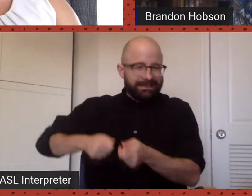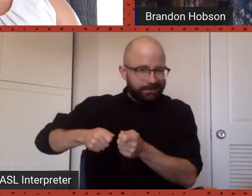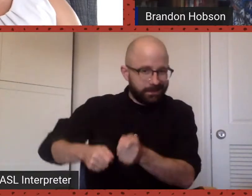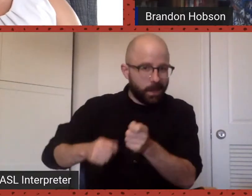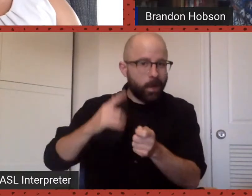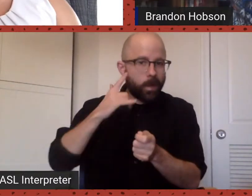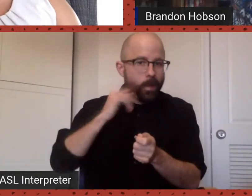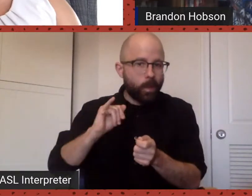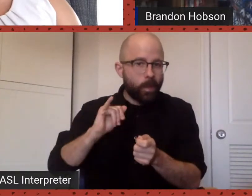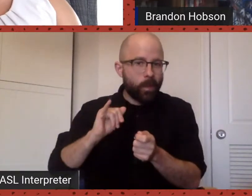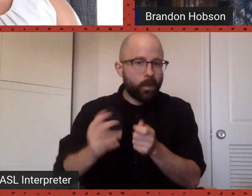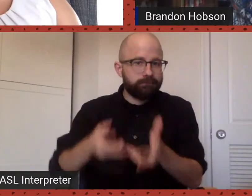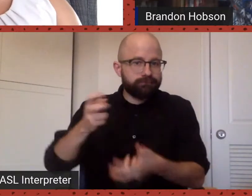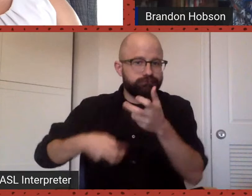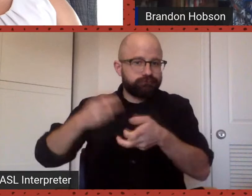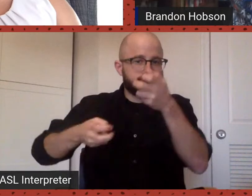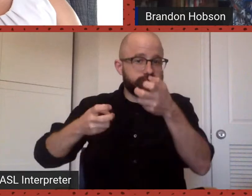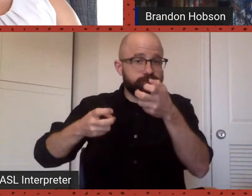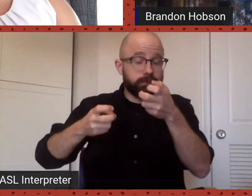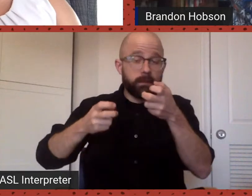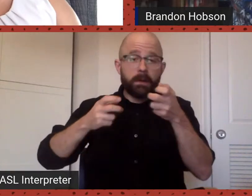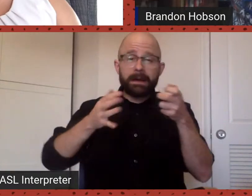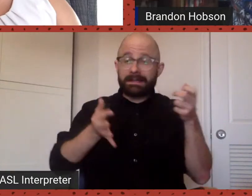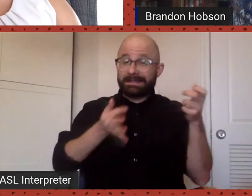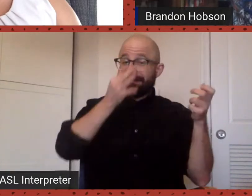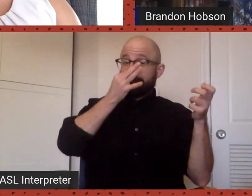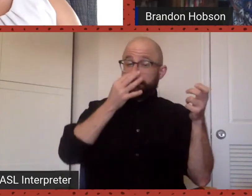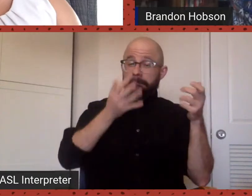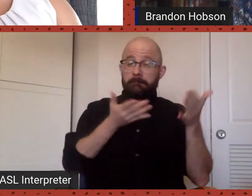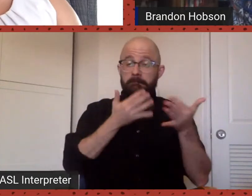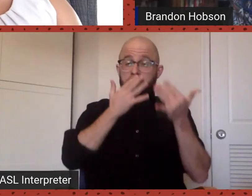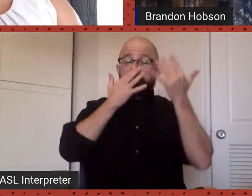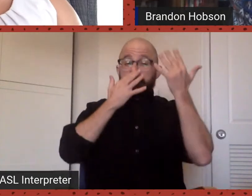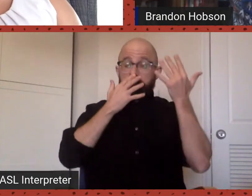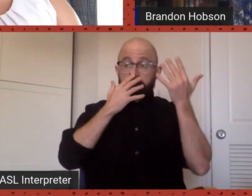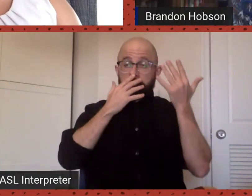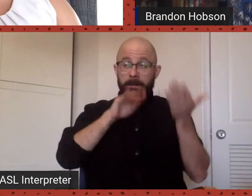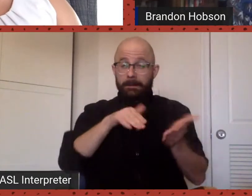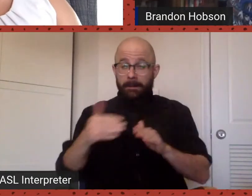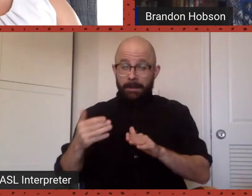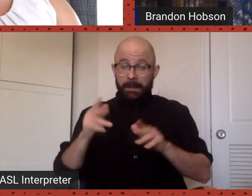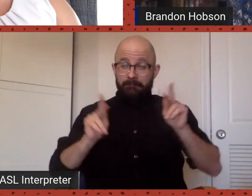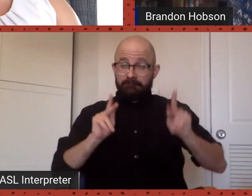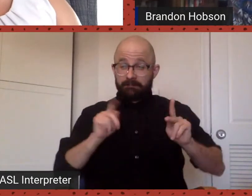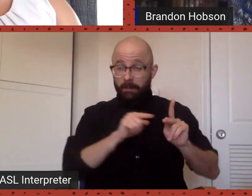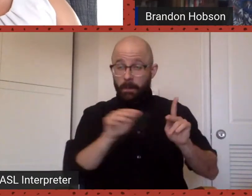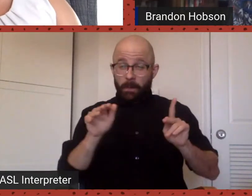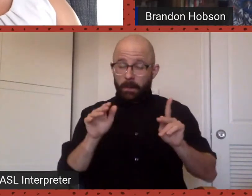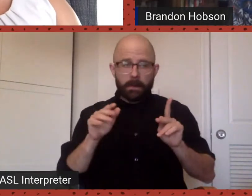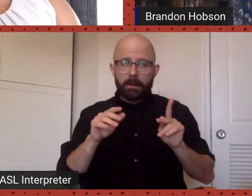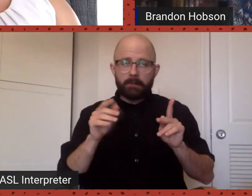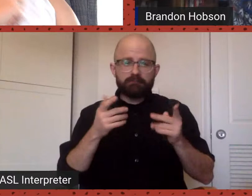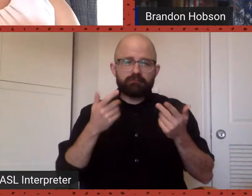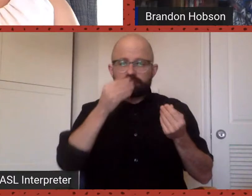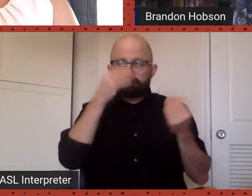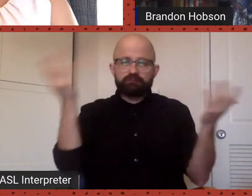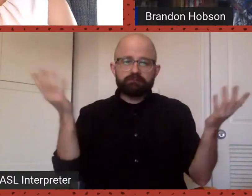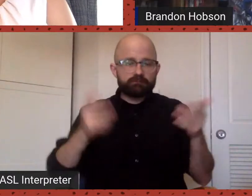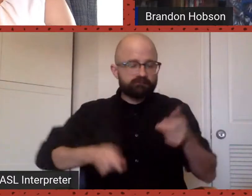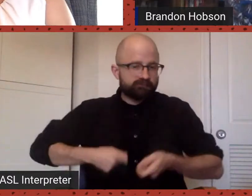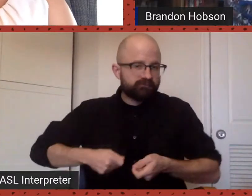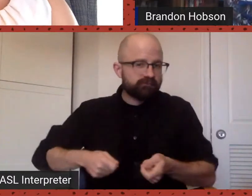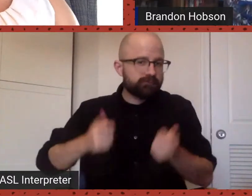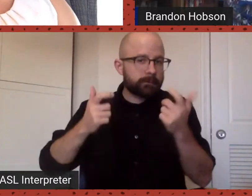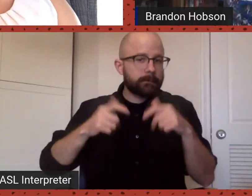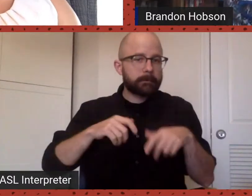the stench of corpses that filled the air. Though we were safe in seclusion, 2 other